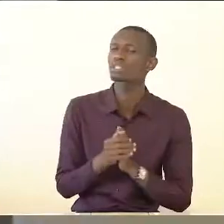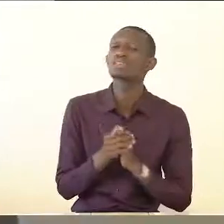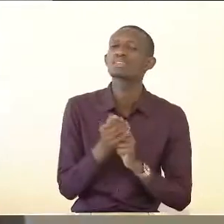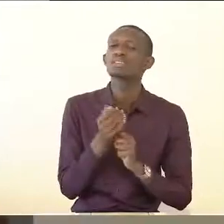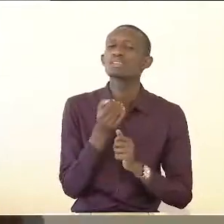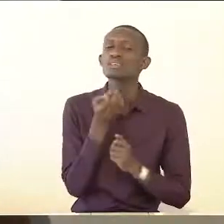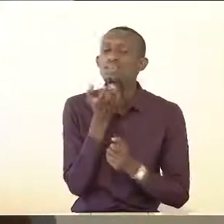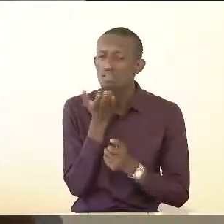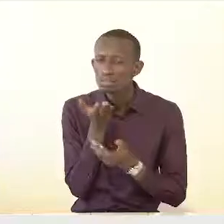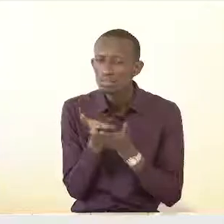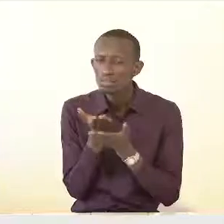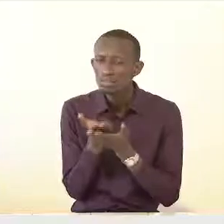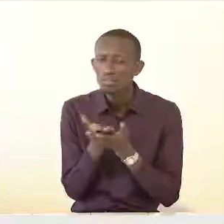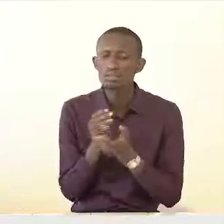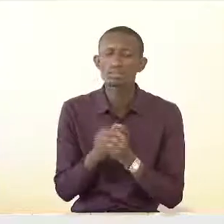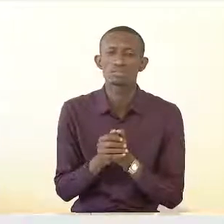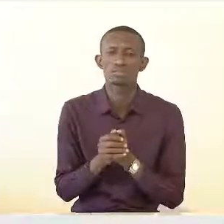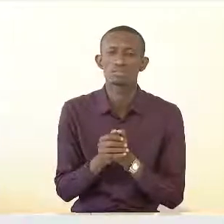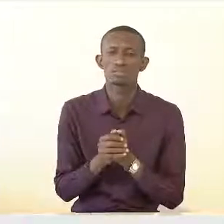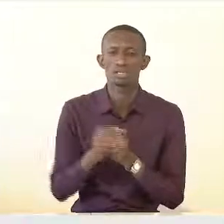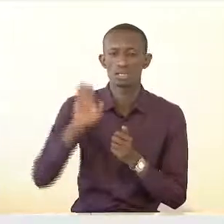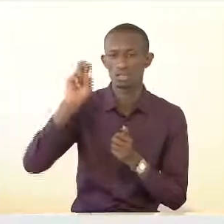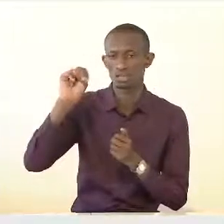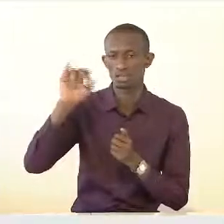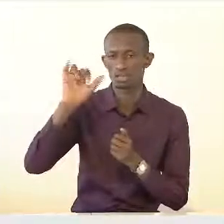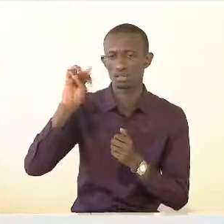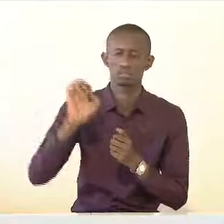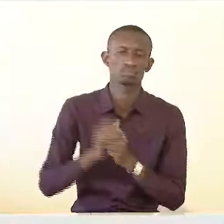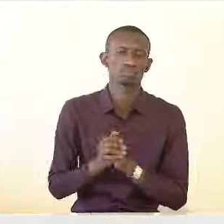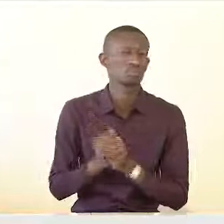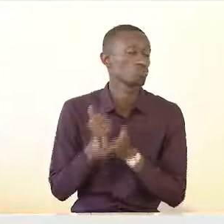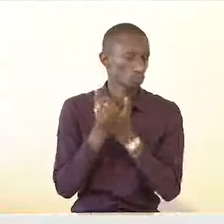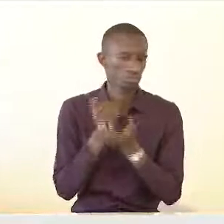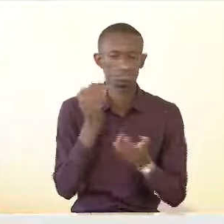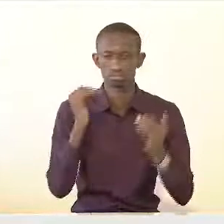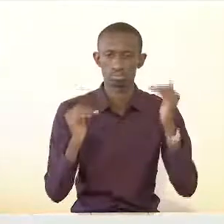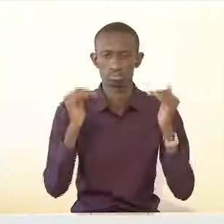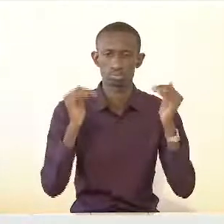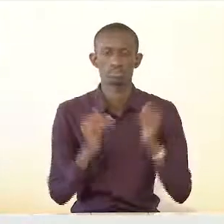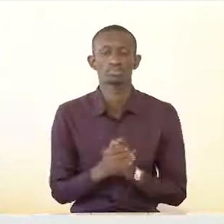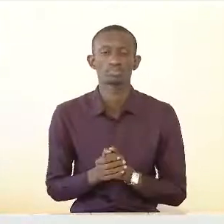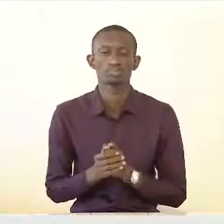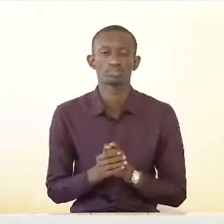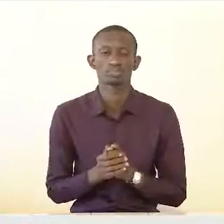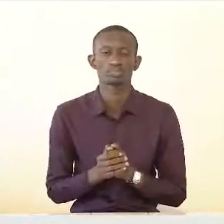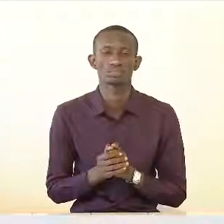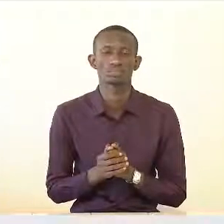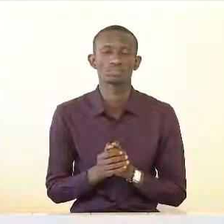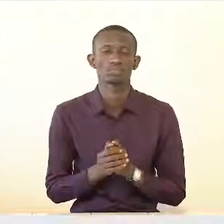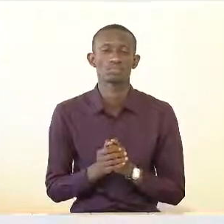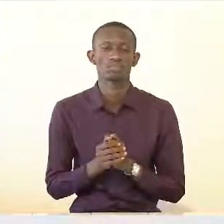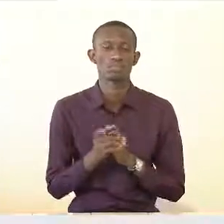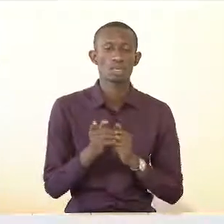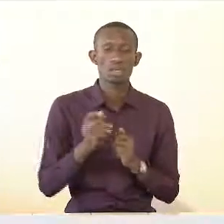Therefore, in order to ensure the optimum functioning of enzyme within to ensure